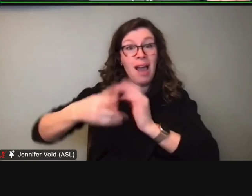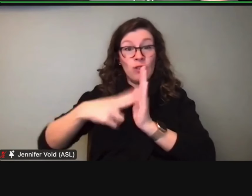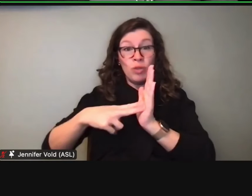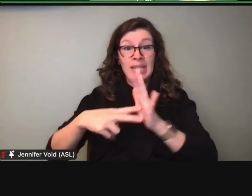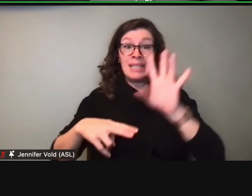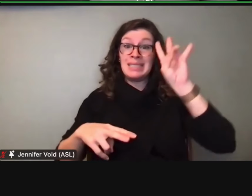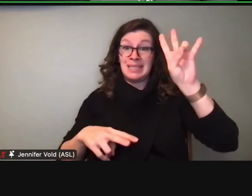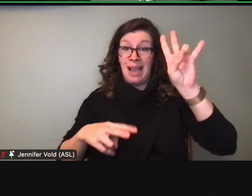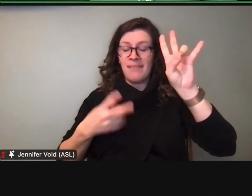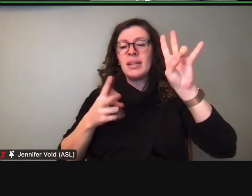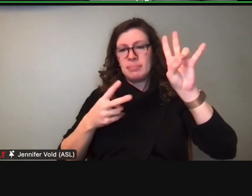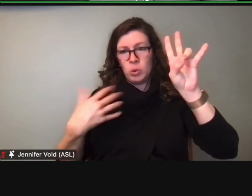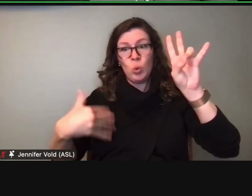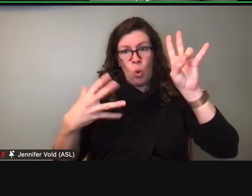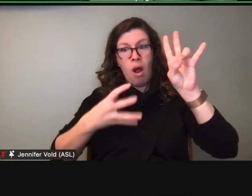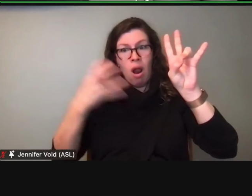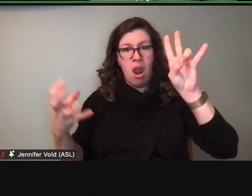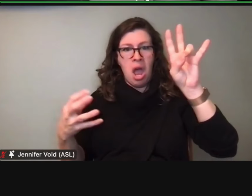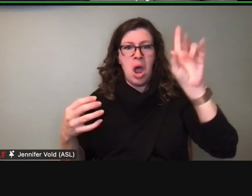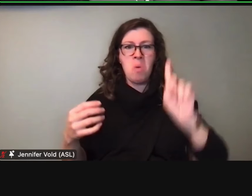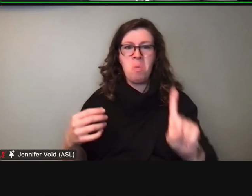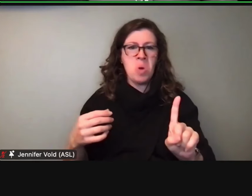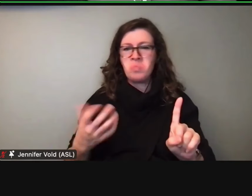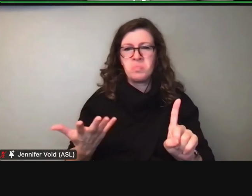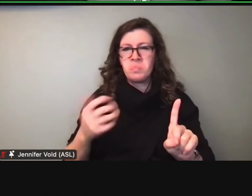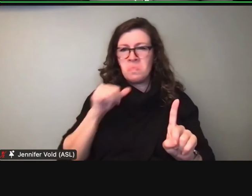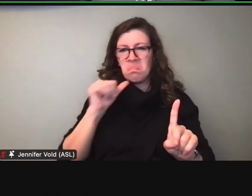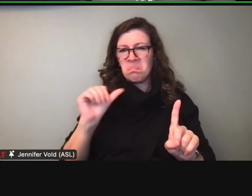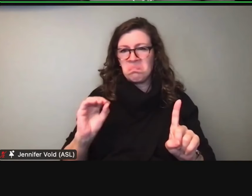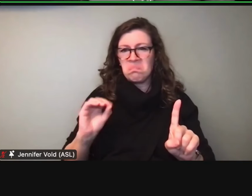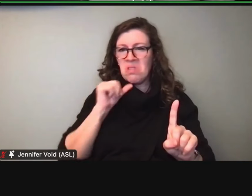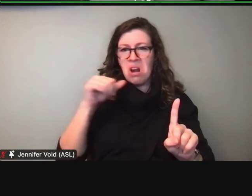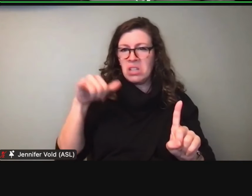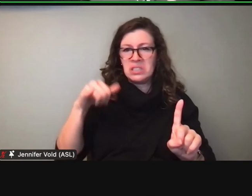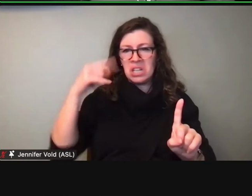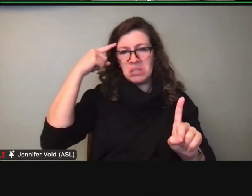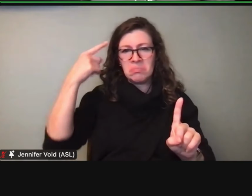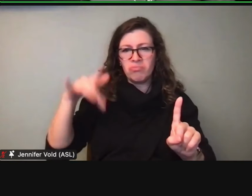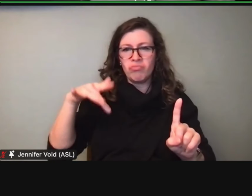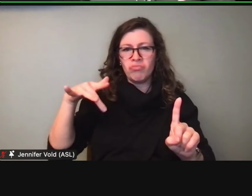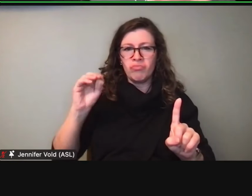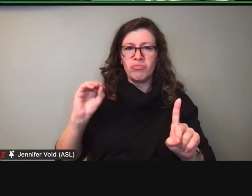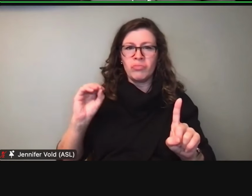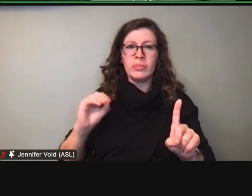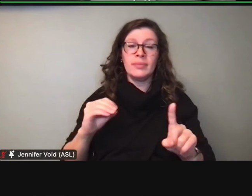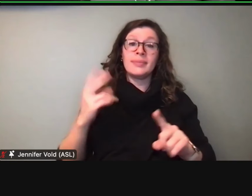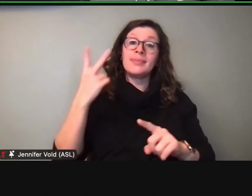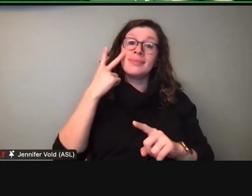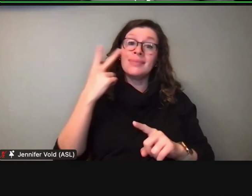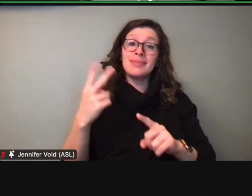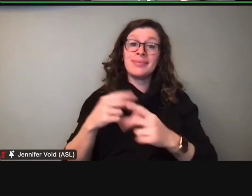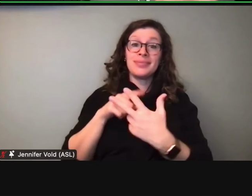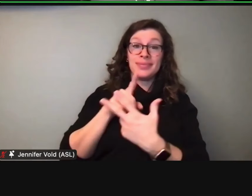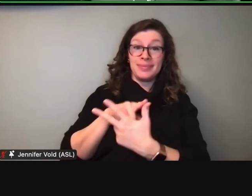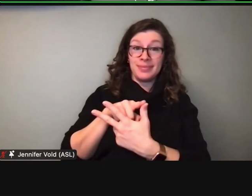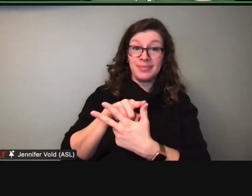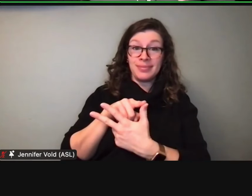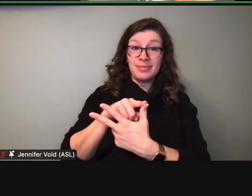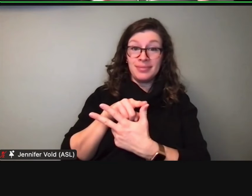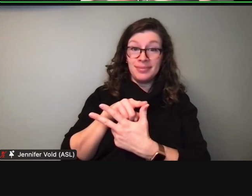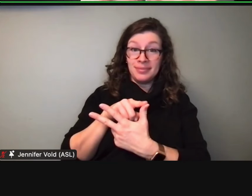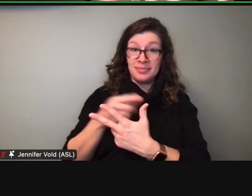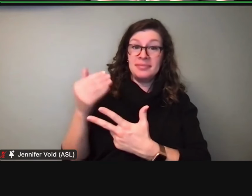very much, and a 1, in this case, would mean not at all. And what you can see here is that participants in the intact condition, again,